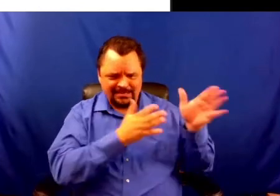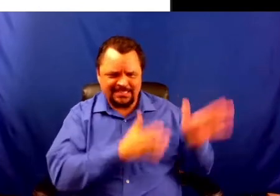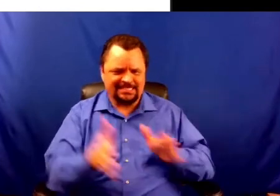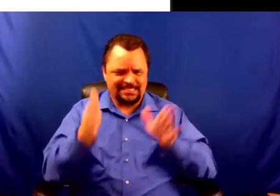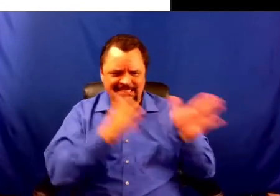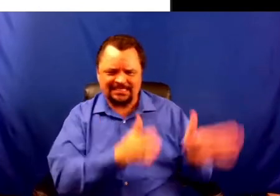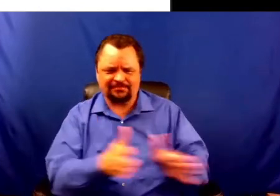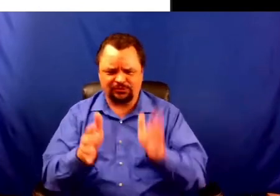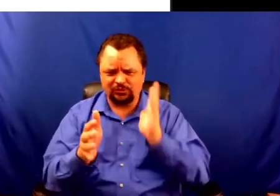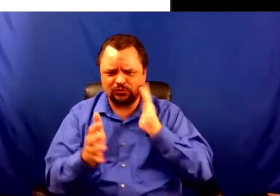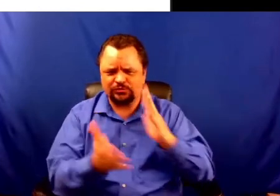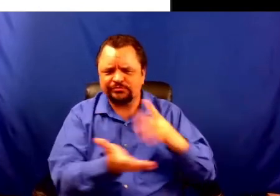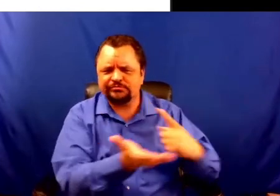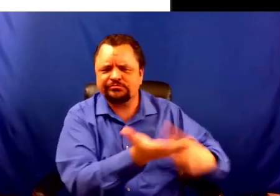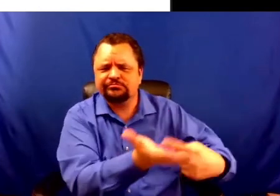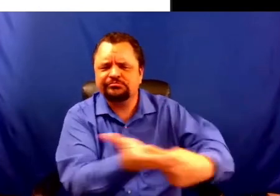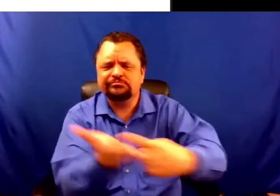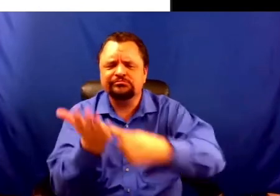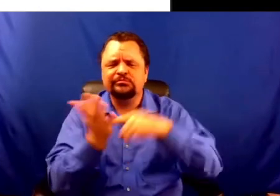approved. All